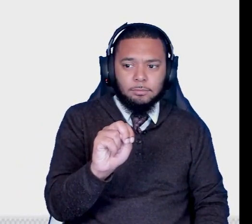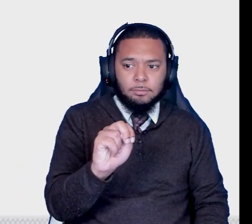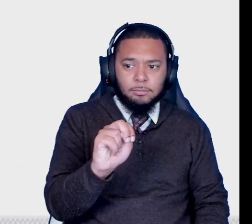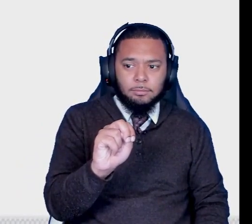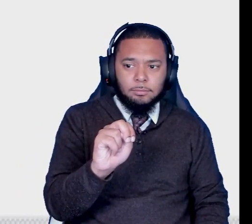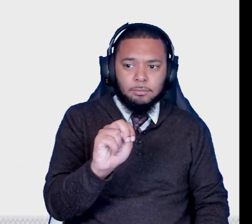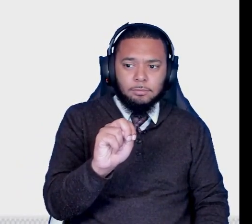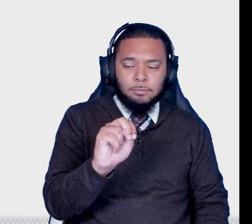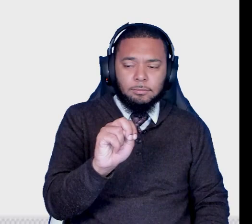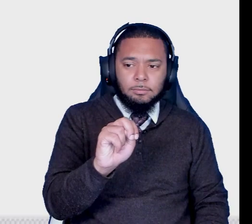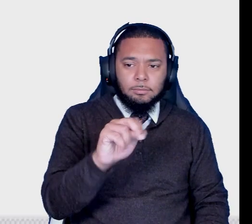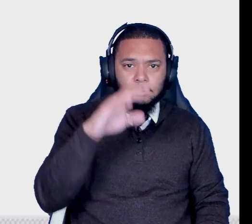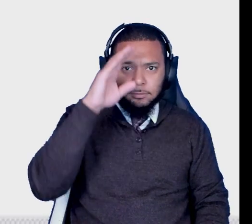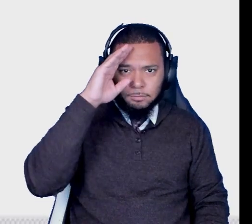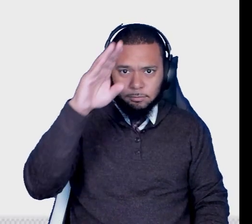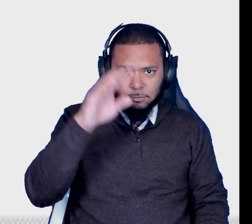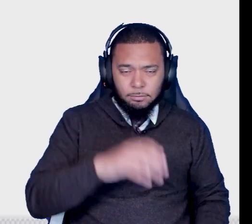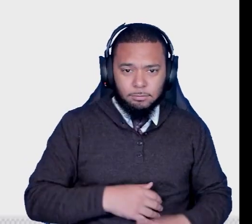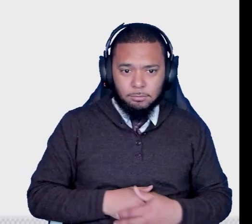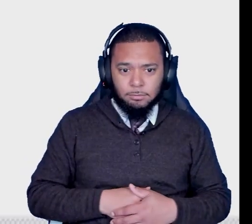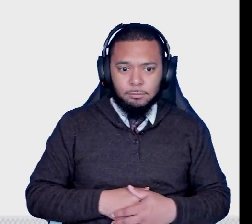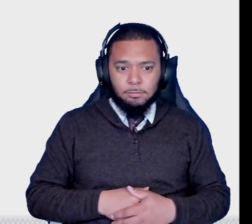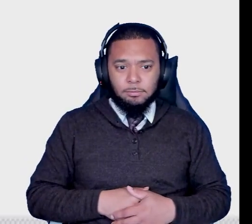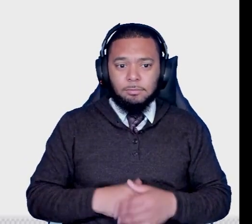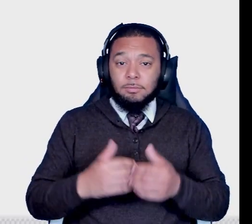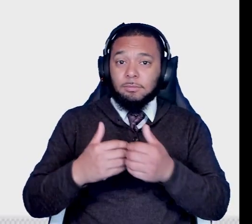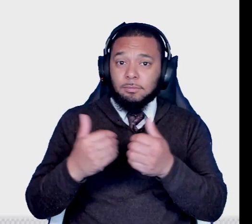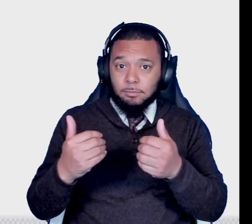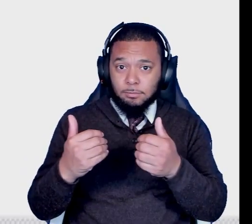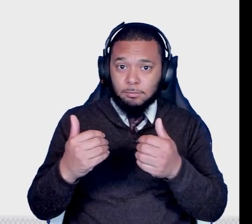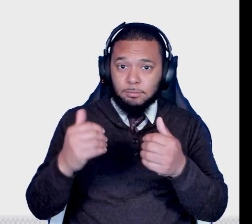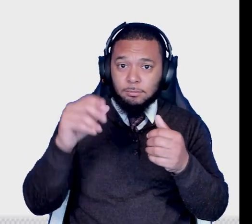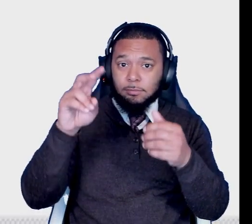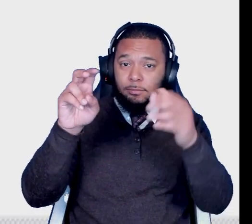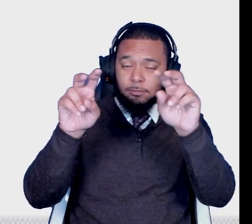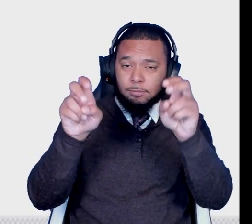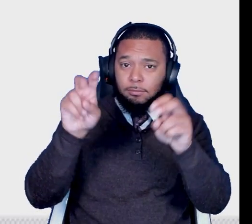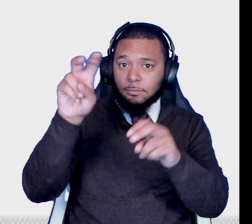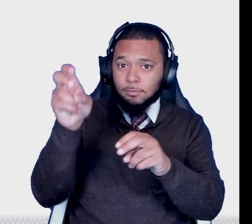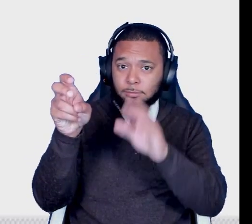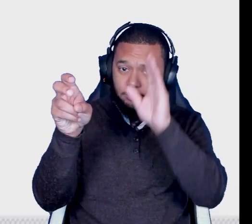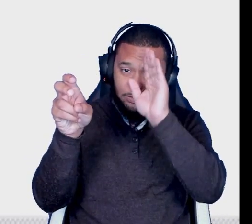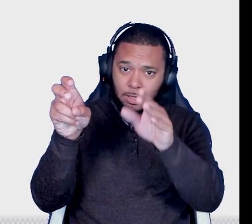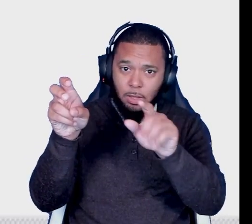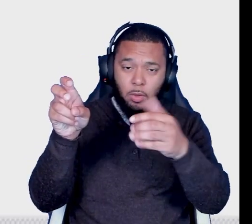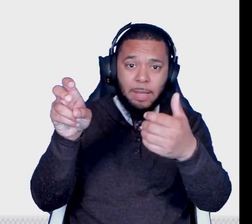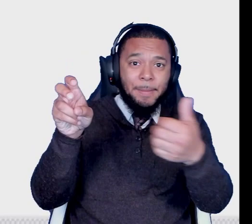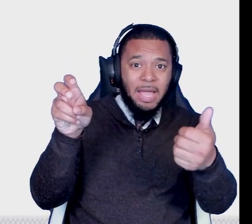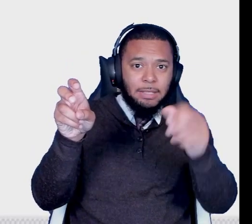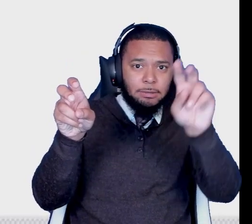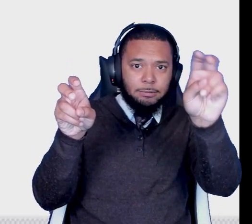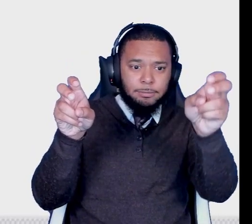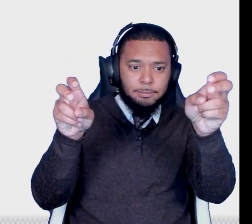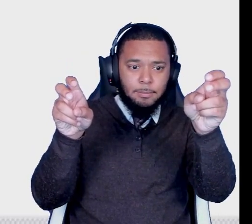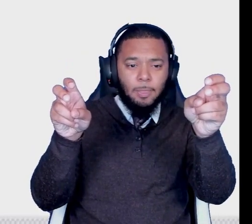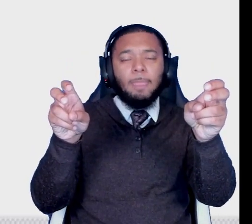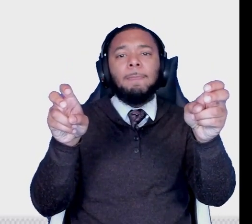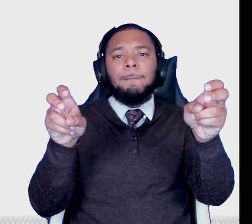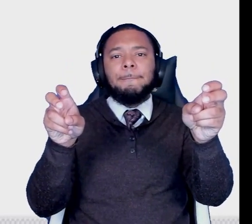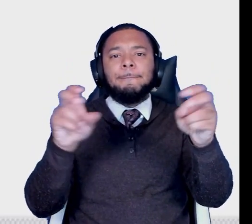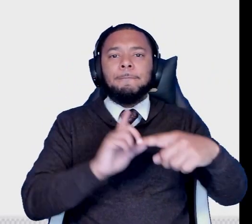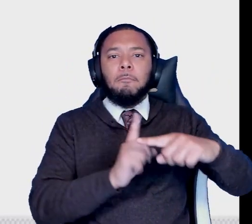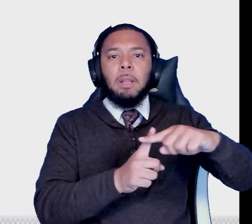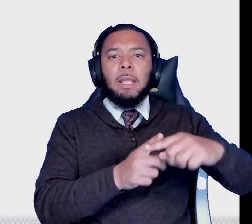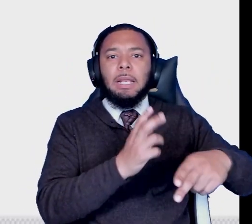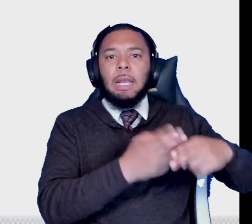hello with a space and end quote. And then I want to put on there the person's name. Well, I don't know what they're